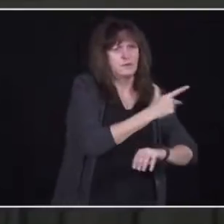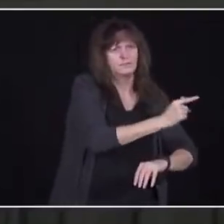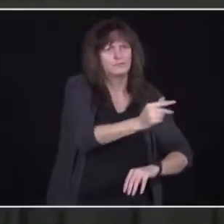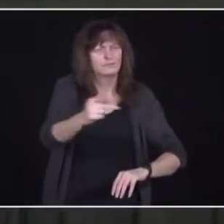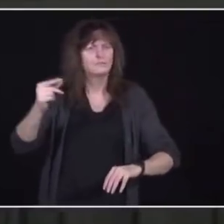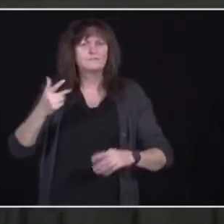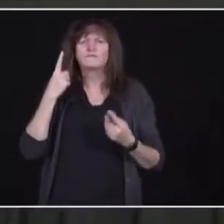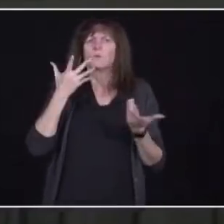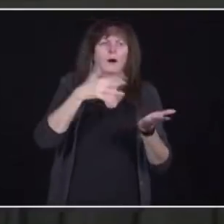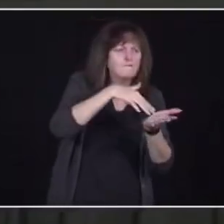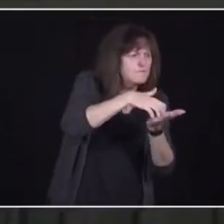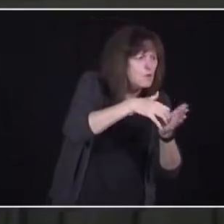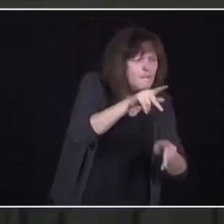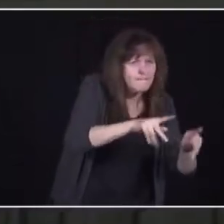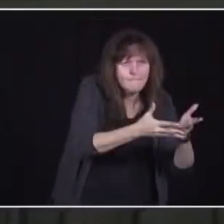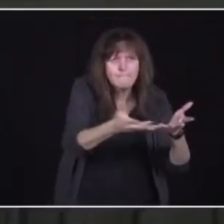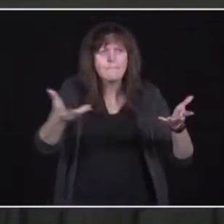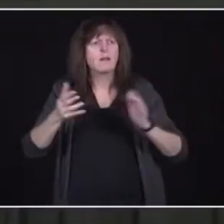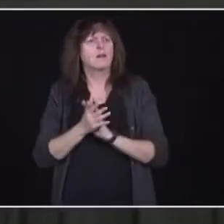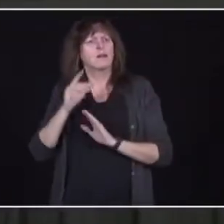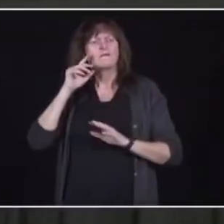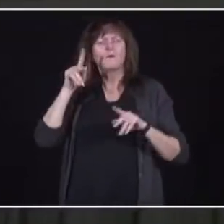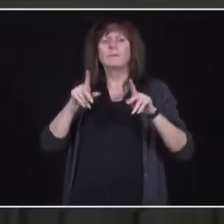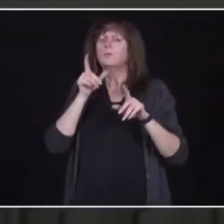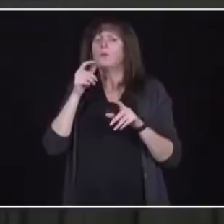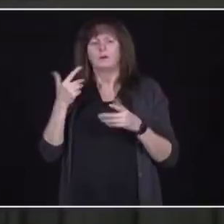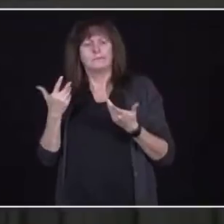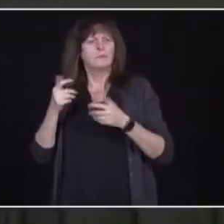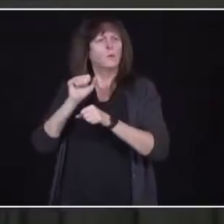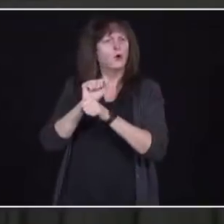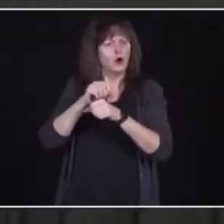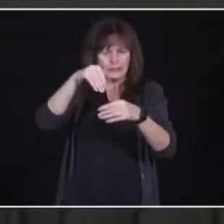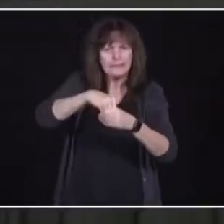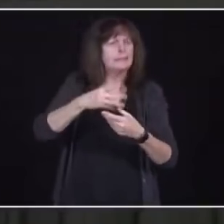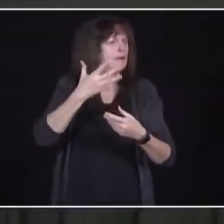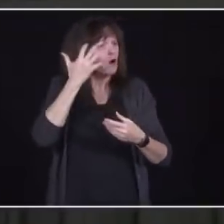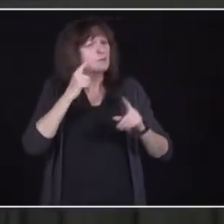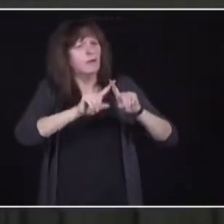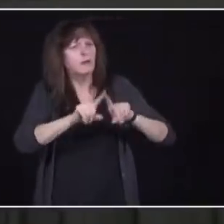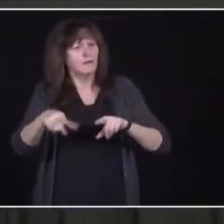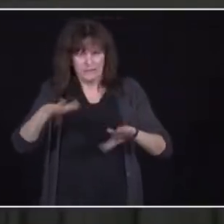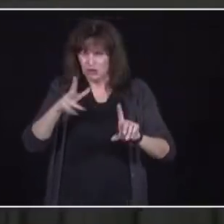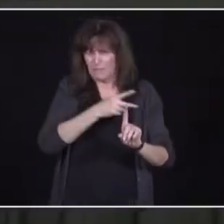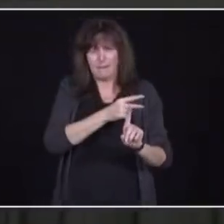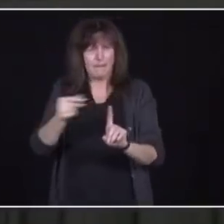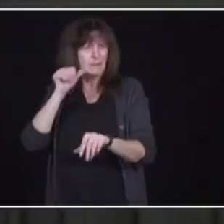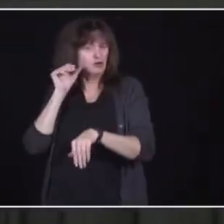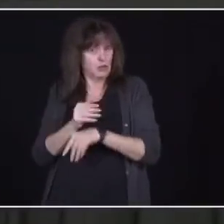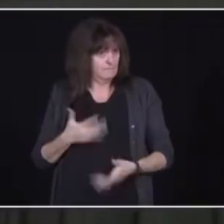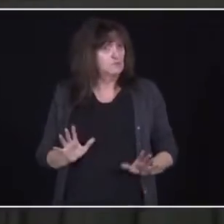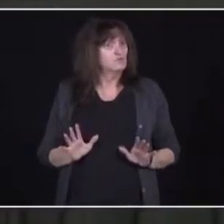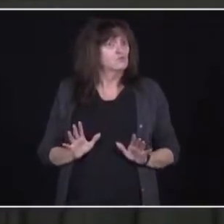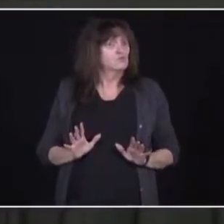circumstances and those of our healthcare workers. And we wanted to get it to them as quickly as we possibly could. We have ramped up